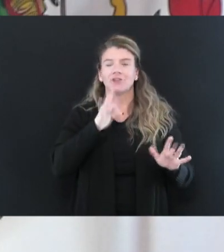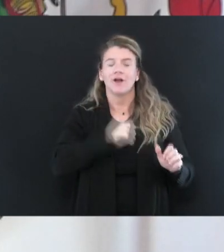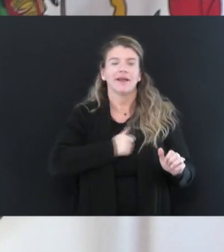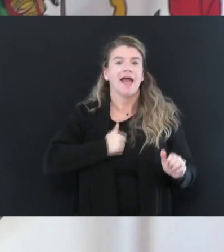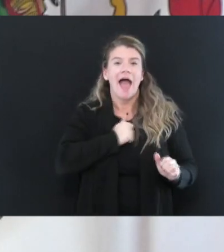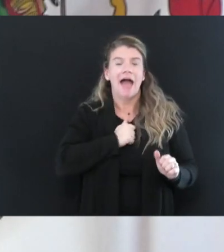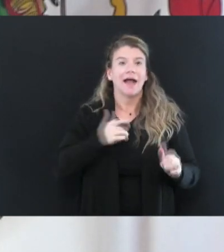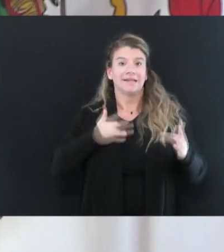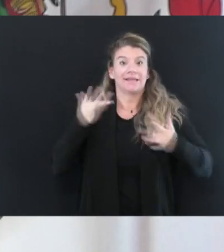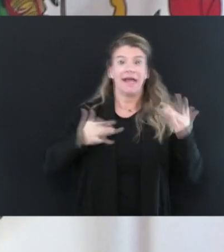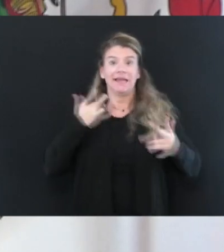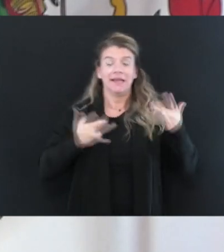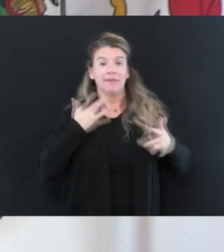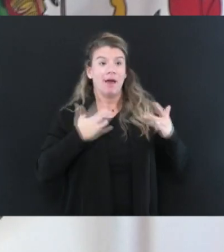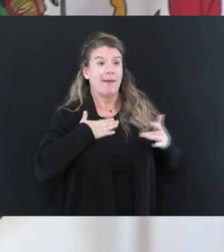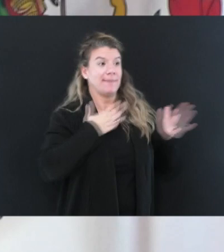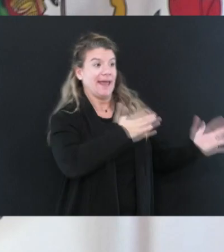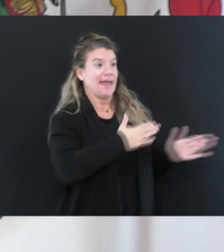forgive me.